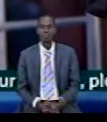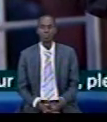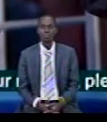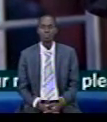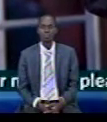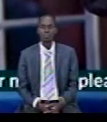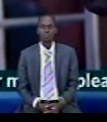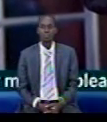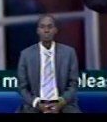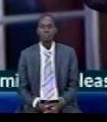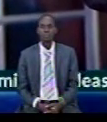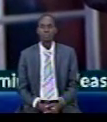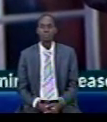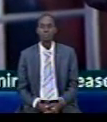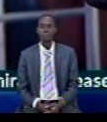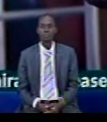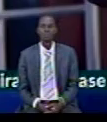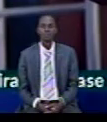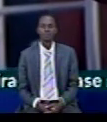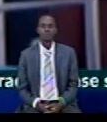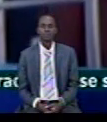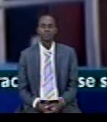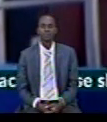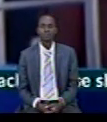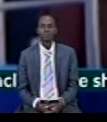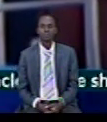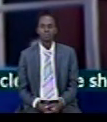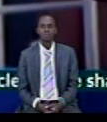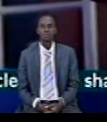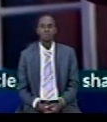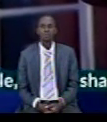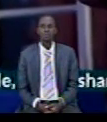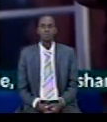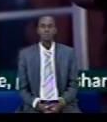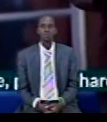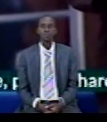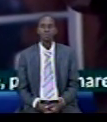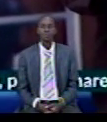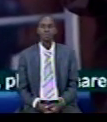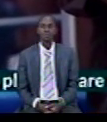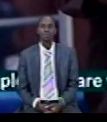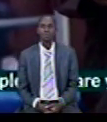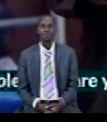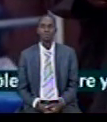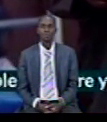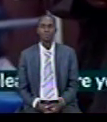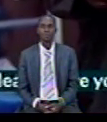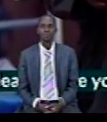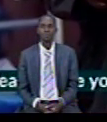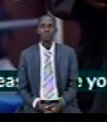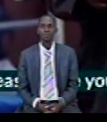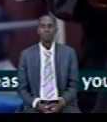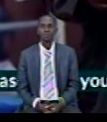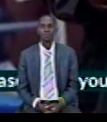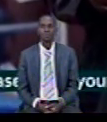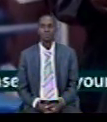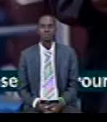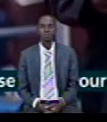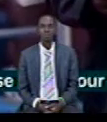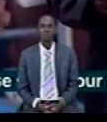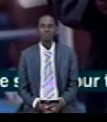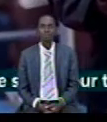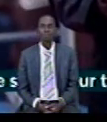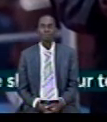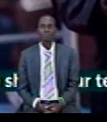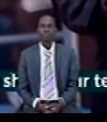Inda yake mashi ciwo na sa hannu na dibe hannu naji abu yana min ciwo nan har kasa ya sauko ban san batan